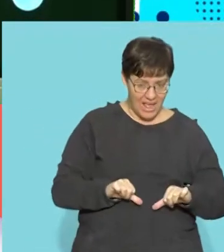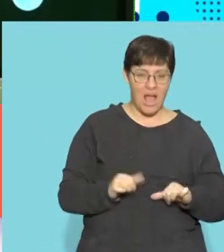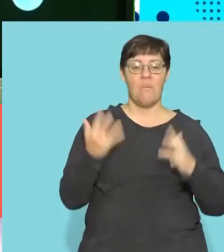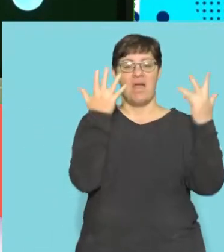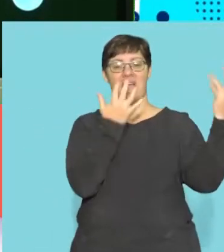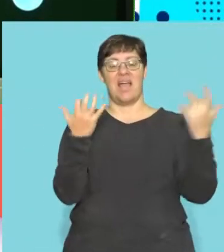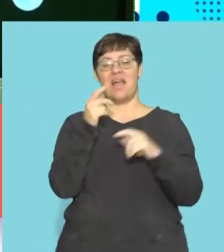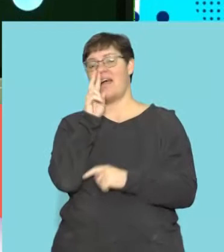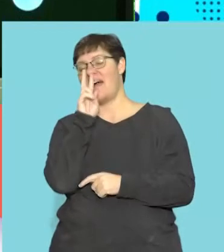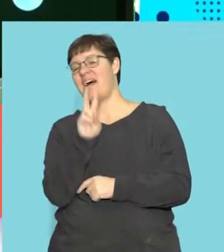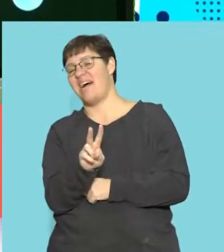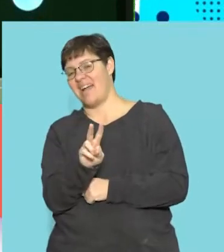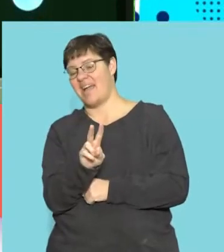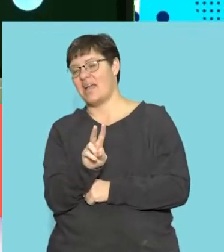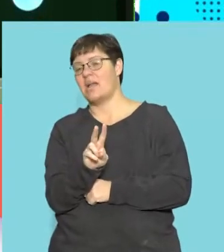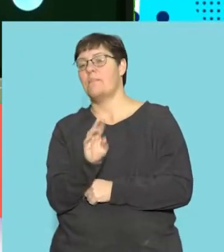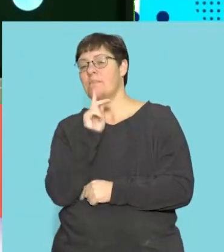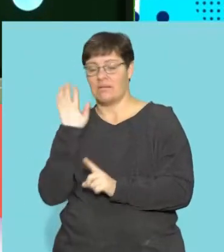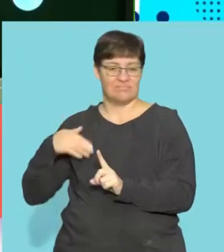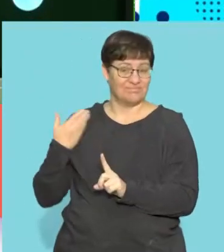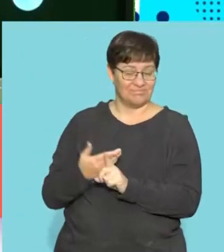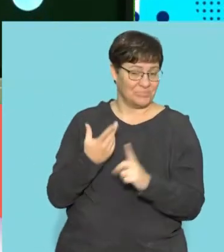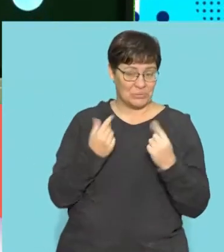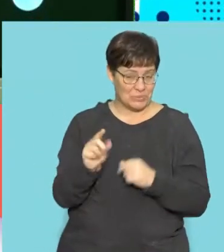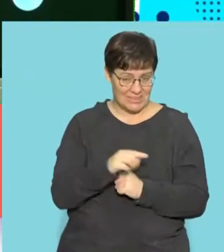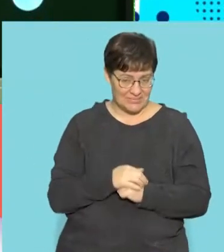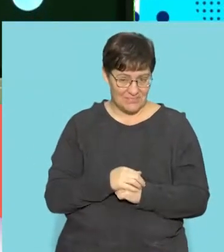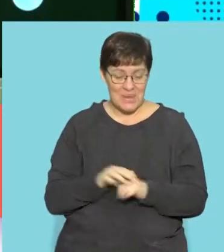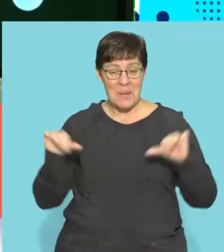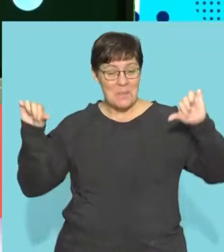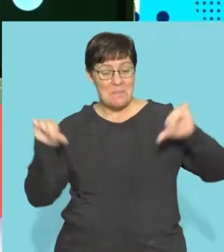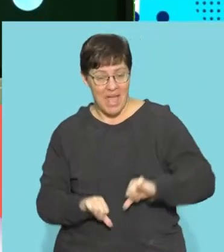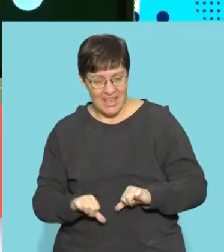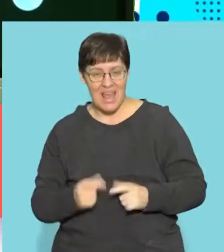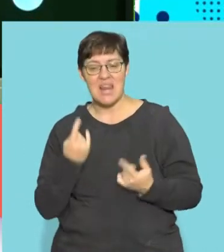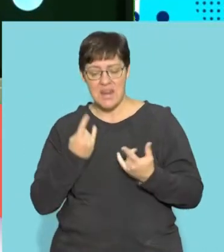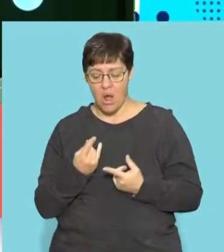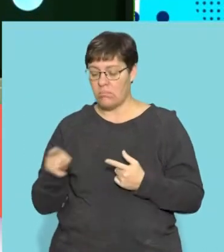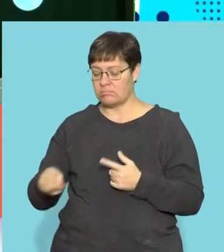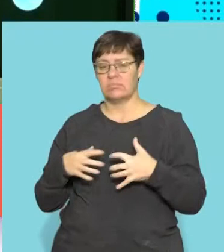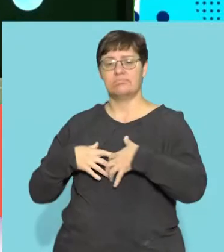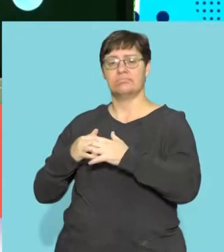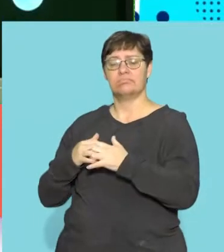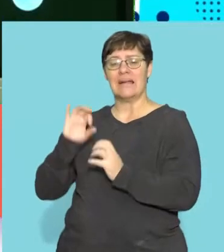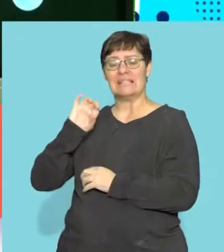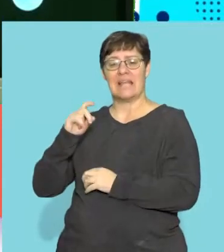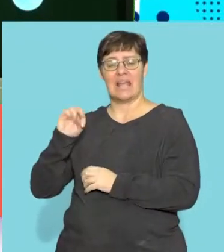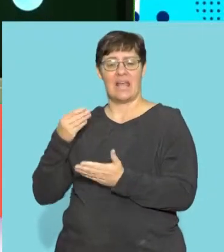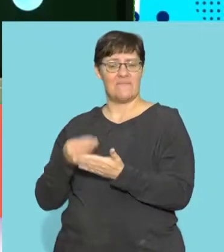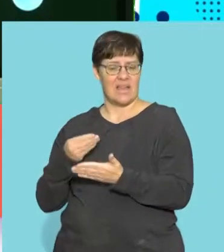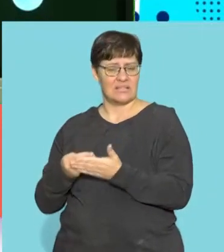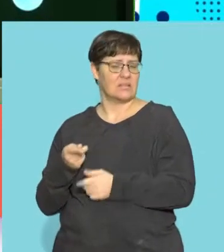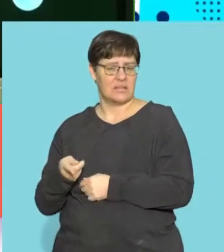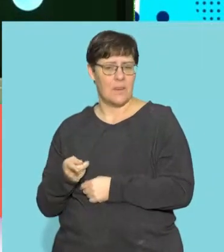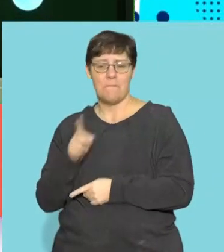quick ad break, which I want us to take now, just to look at what we've done so far. When we come back, we're going to look at how do I then set up